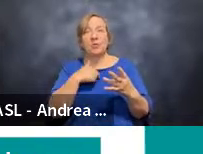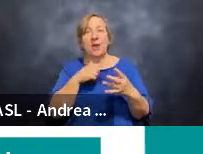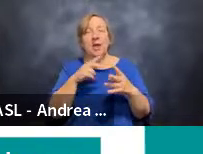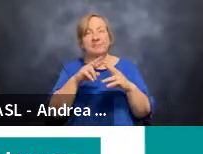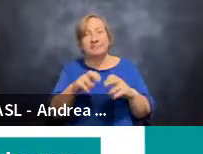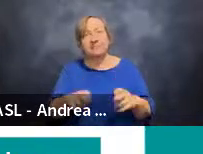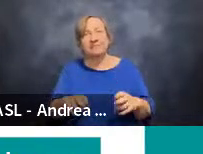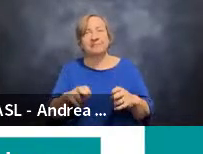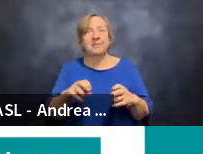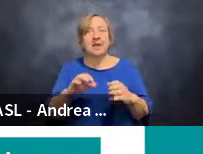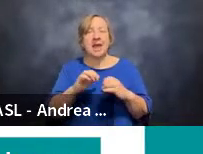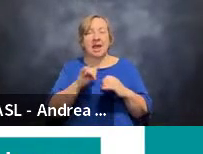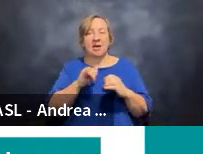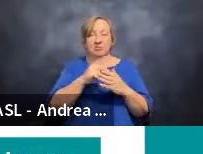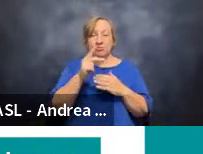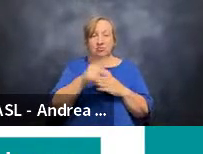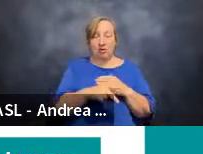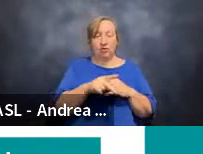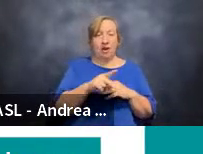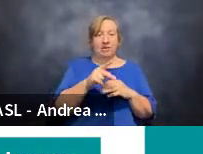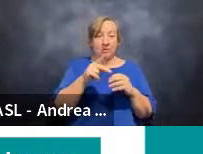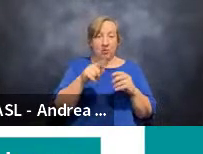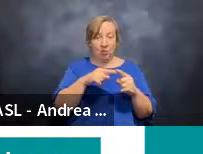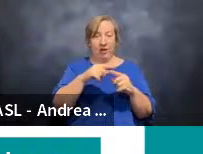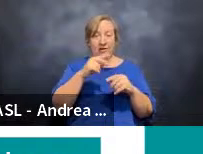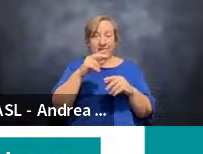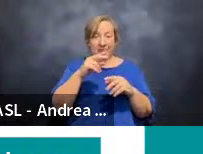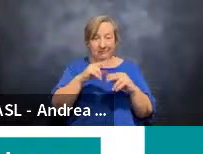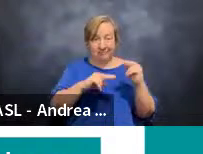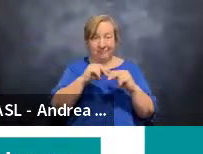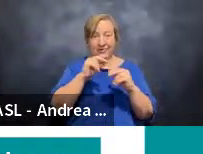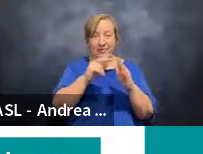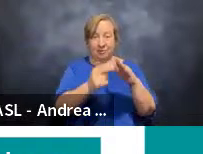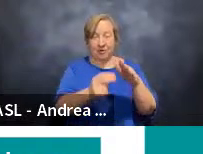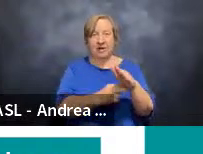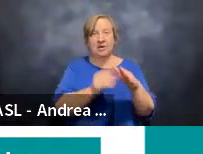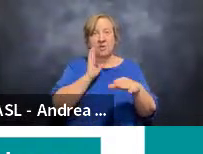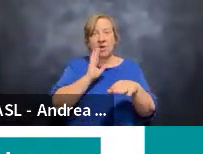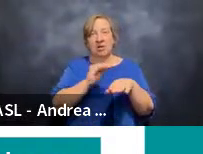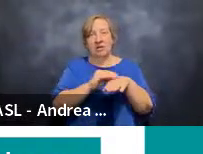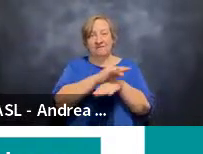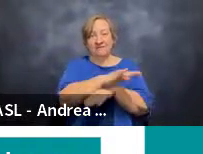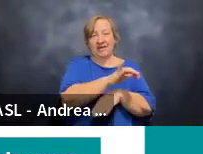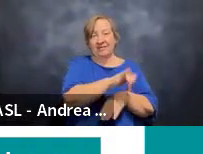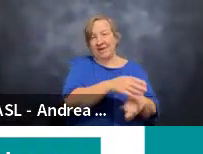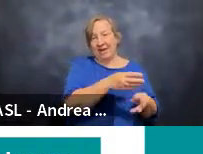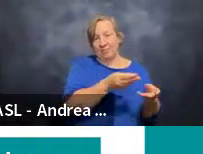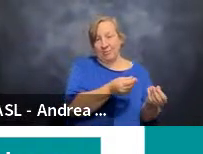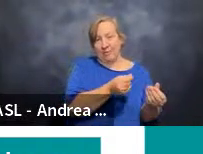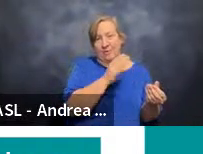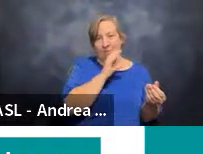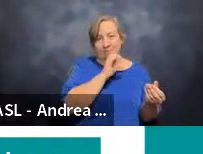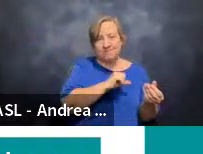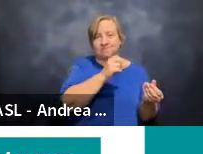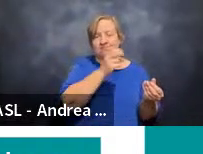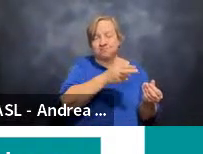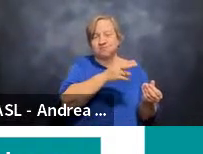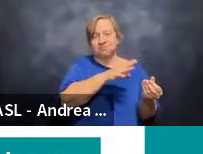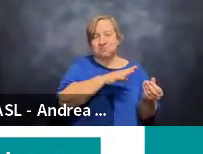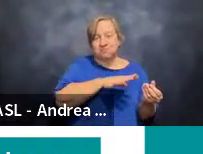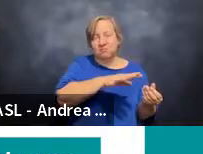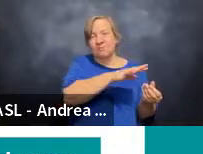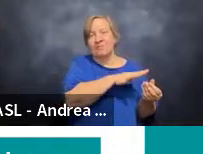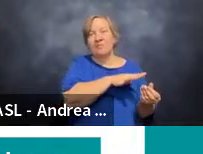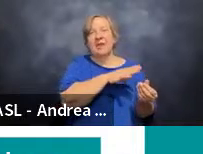of the program on the historic properties that were identified in the previous step, again in consultation with consulting parties and the